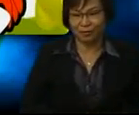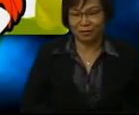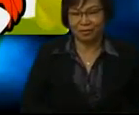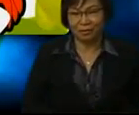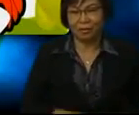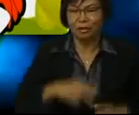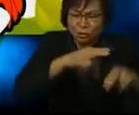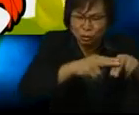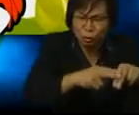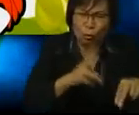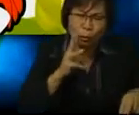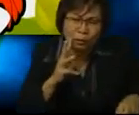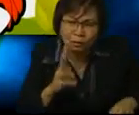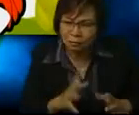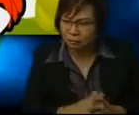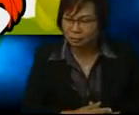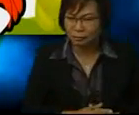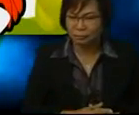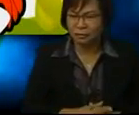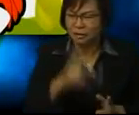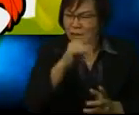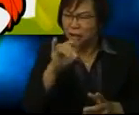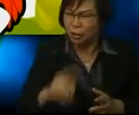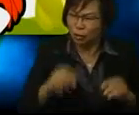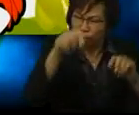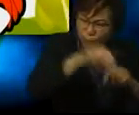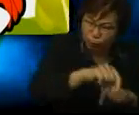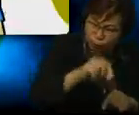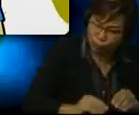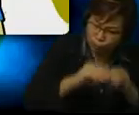Salt water? Did they put salt in it?